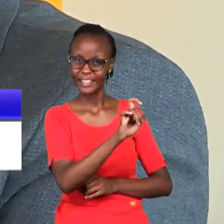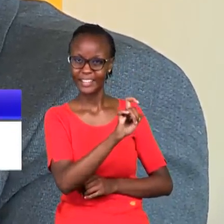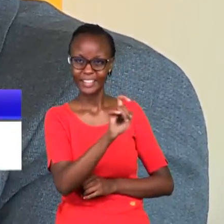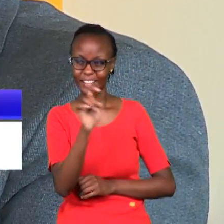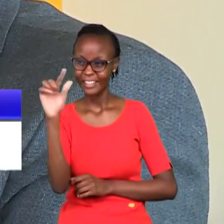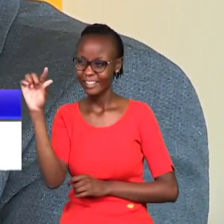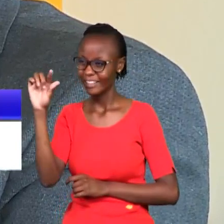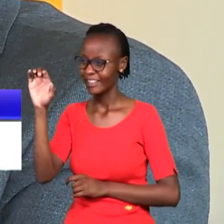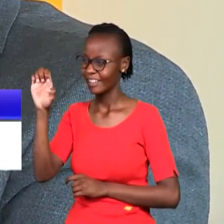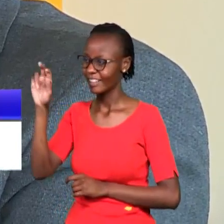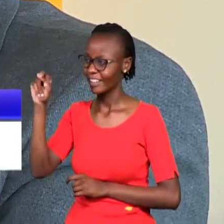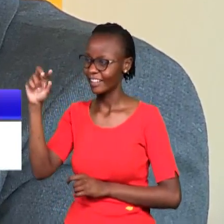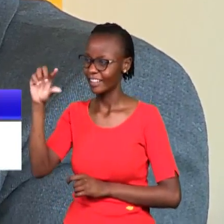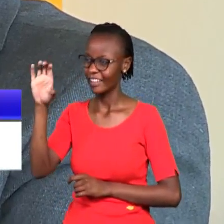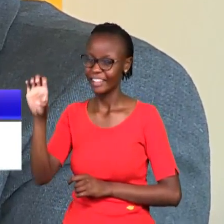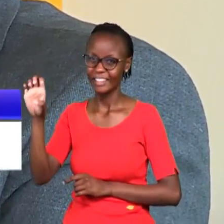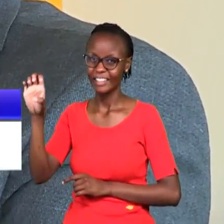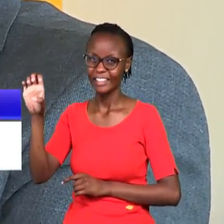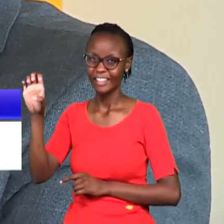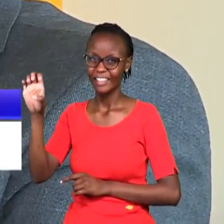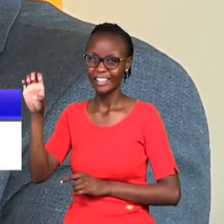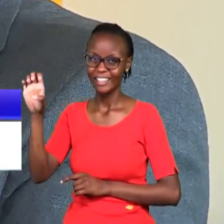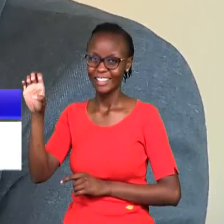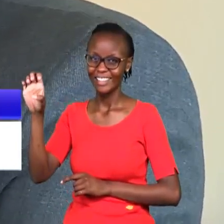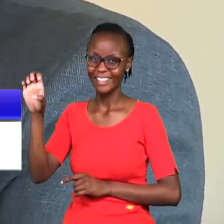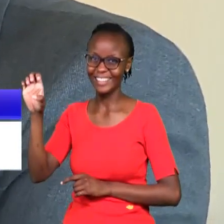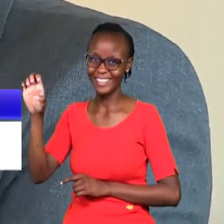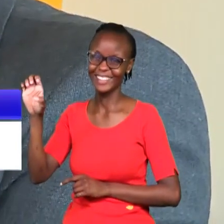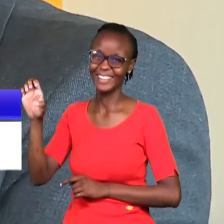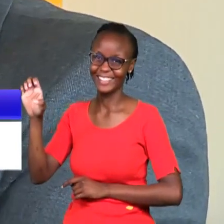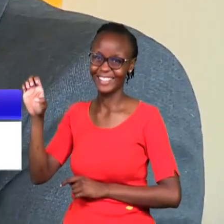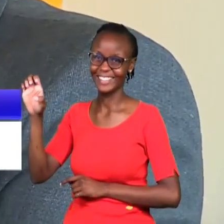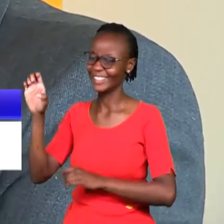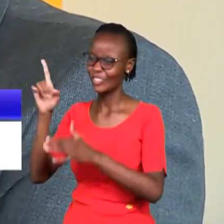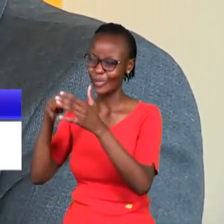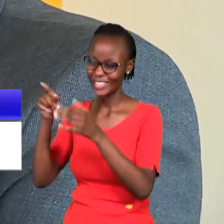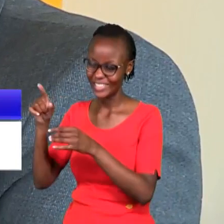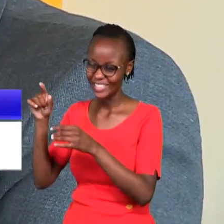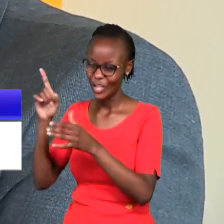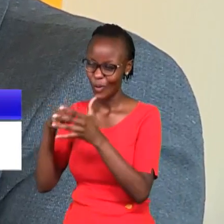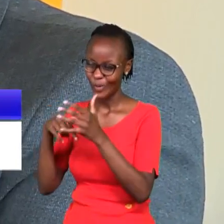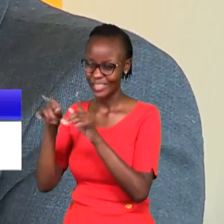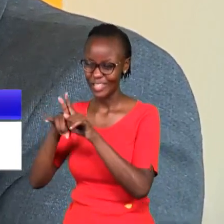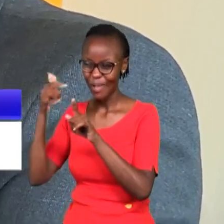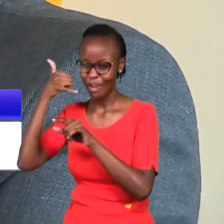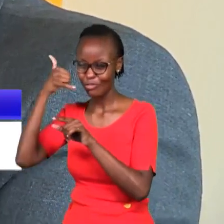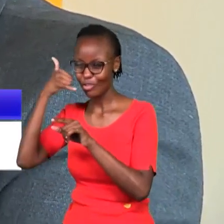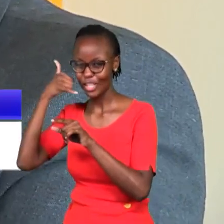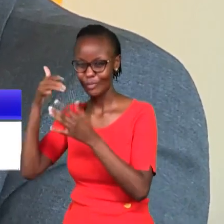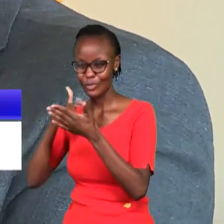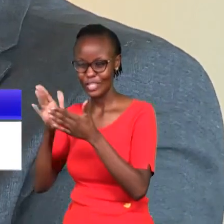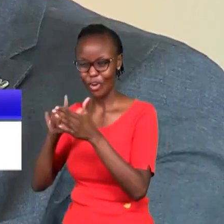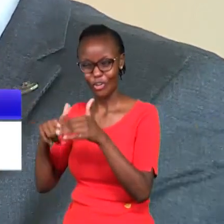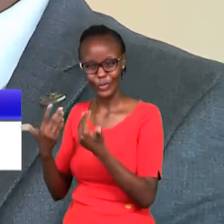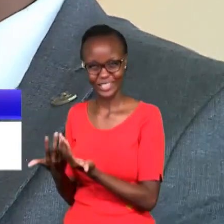Genge is... What is genge? Genge... Tone, is it a ringtone in a phone or what? No, wait